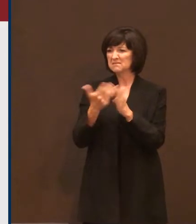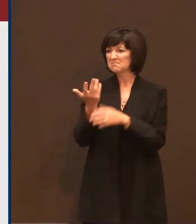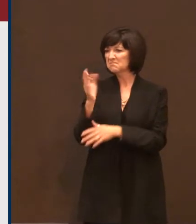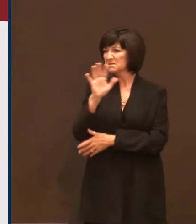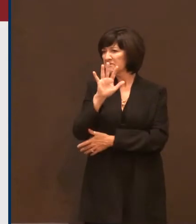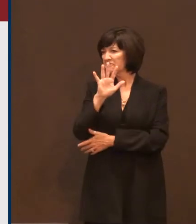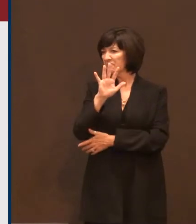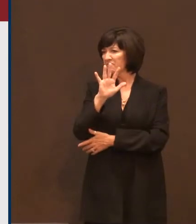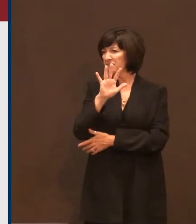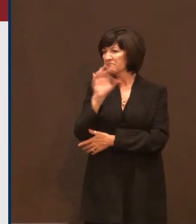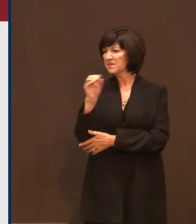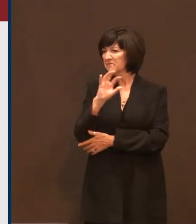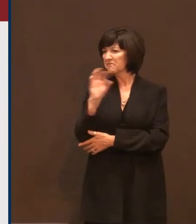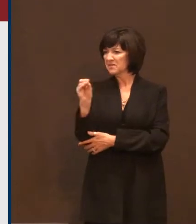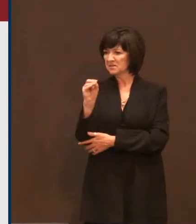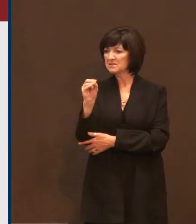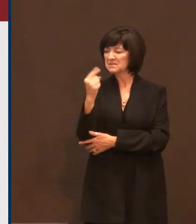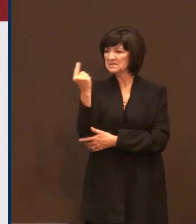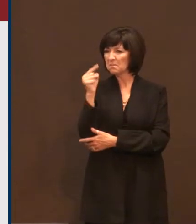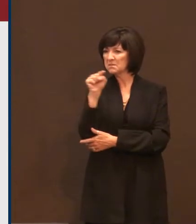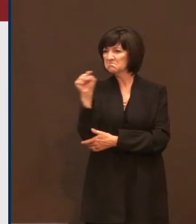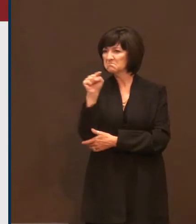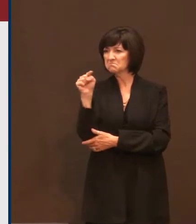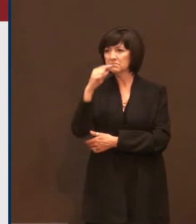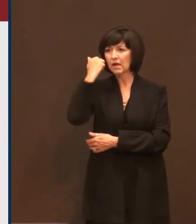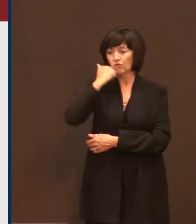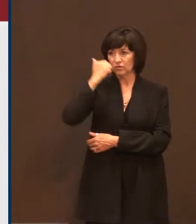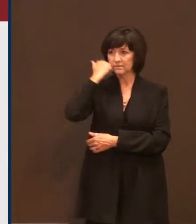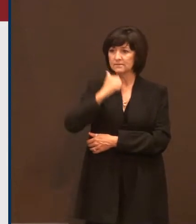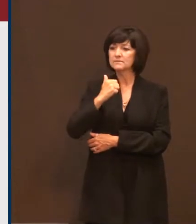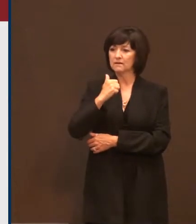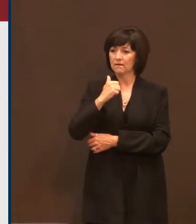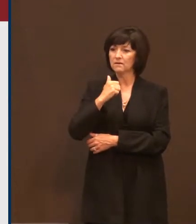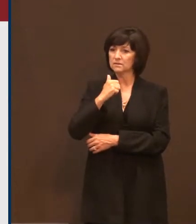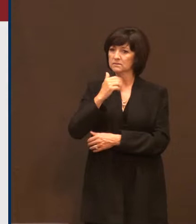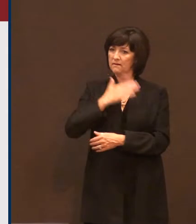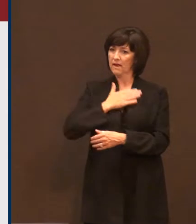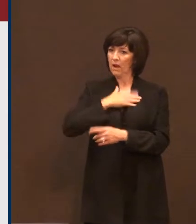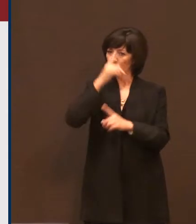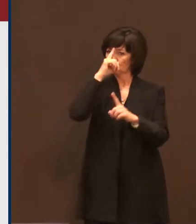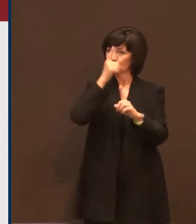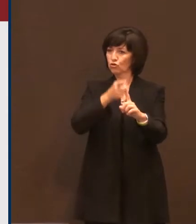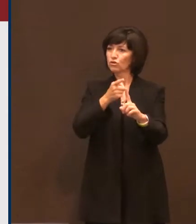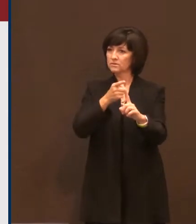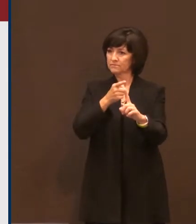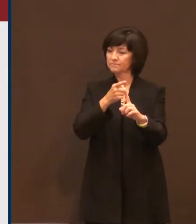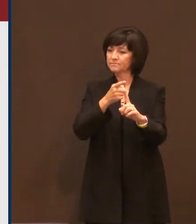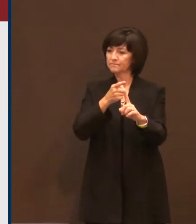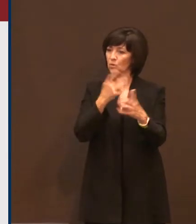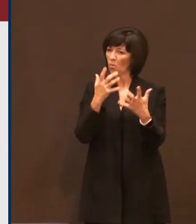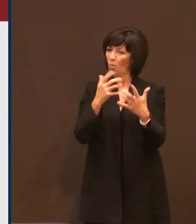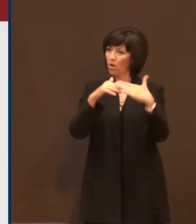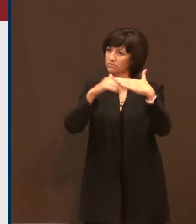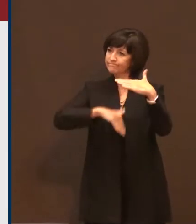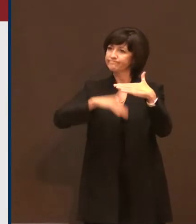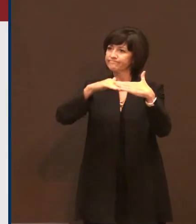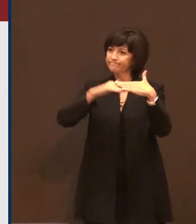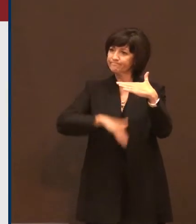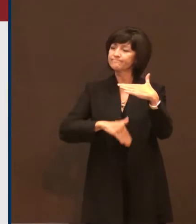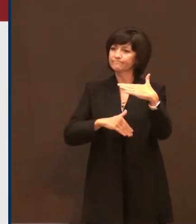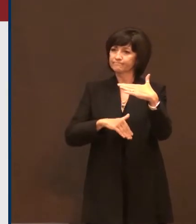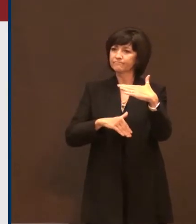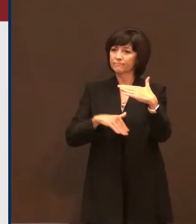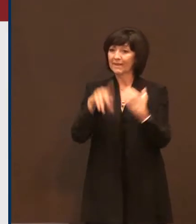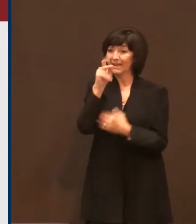some cases per day as our target. So we'd like to be well under there.